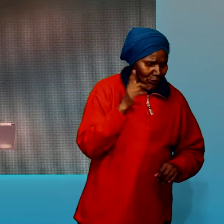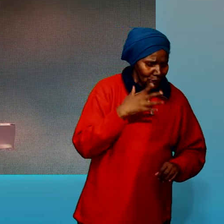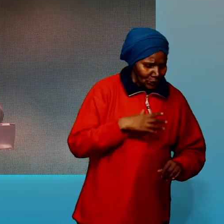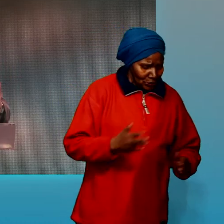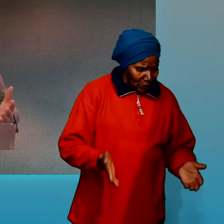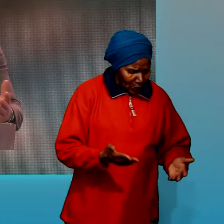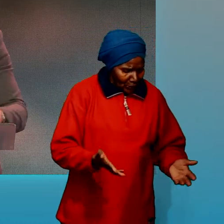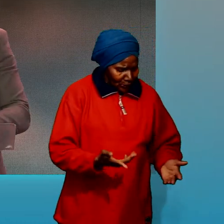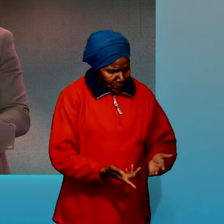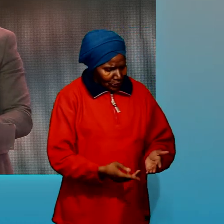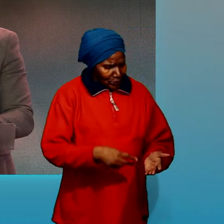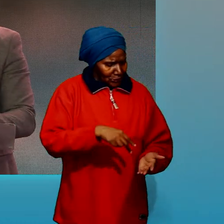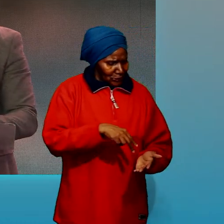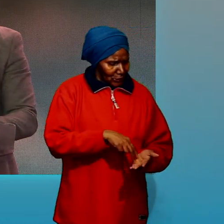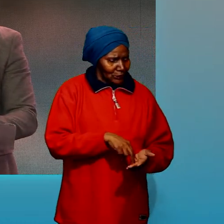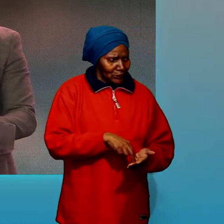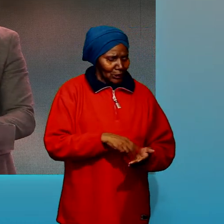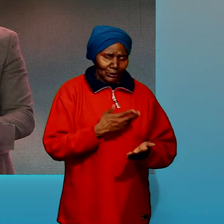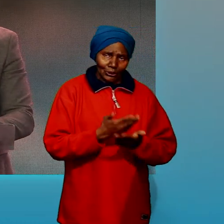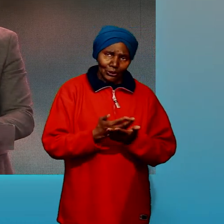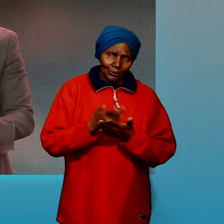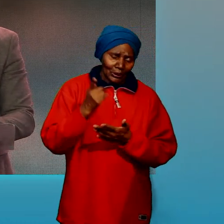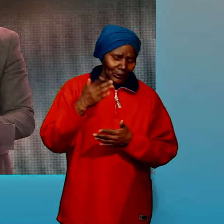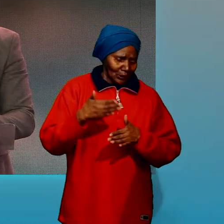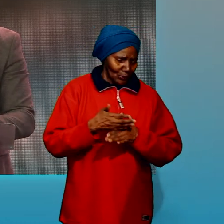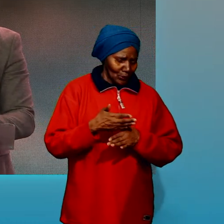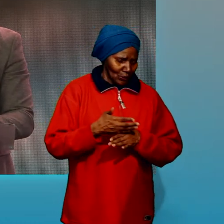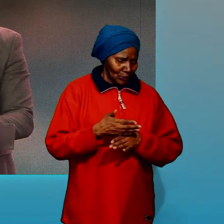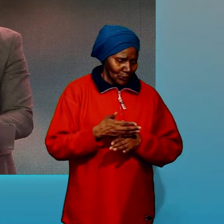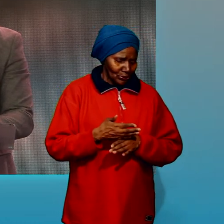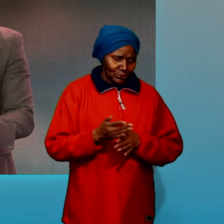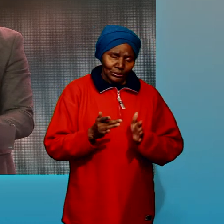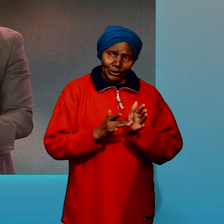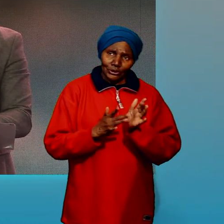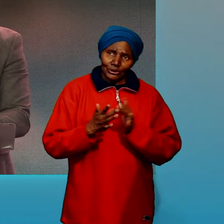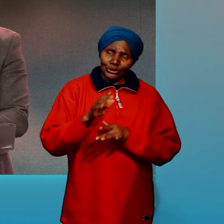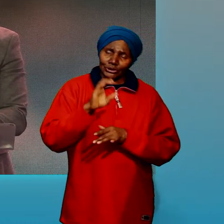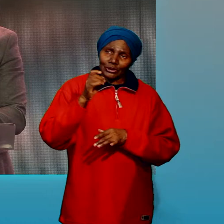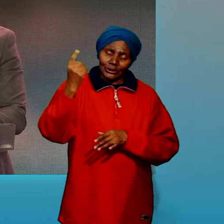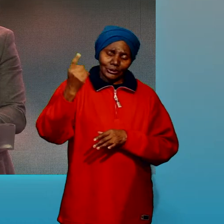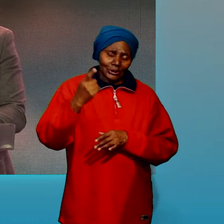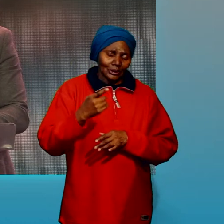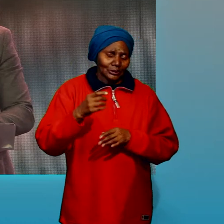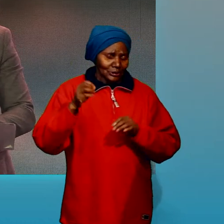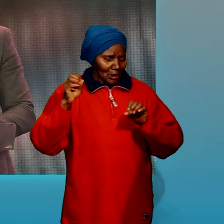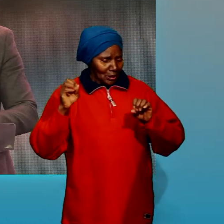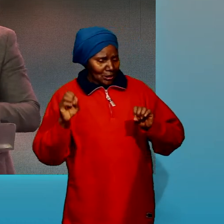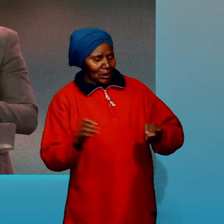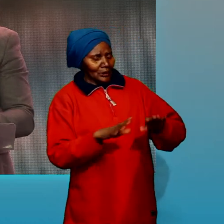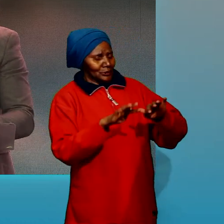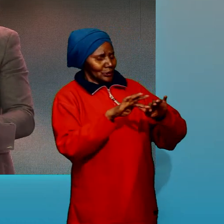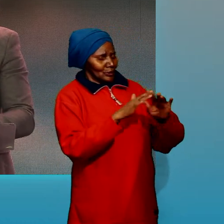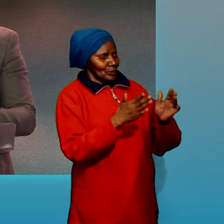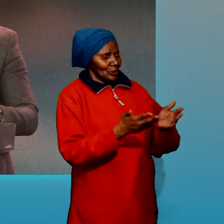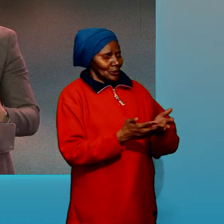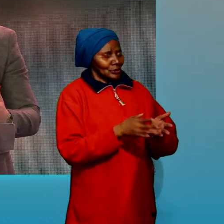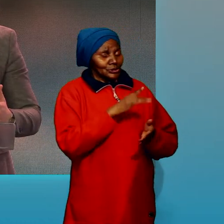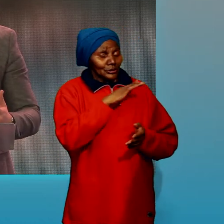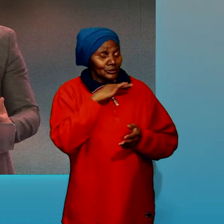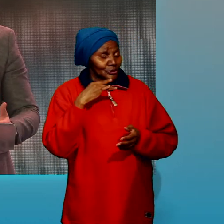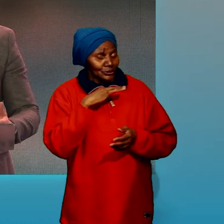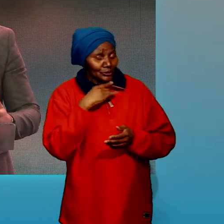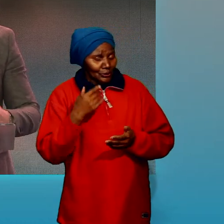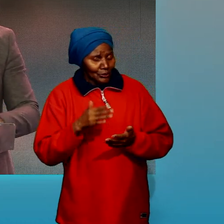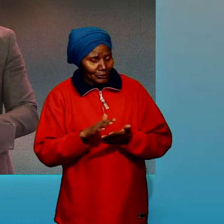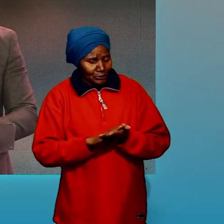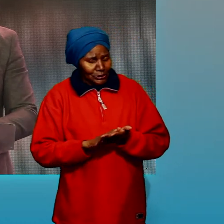light. Jesus Christ himself is the light of the world. Fruitfulness in Christ and for his kingdom is always